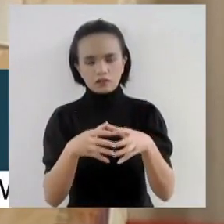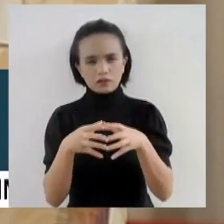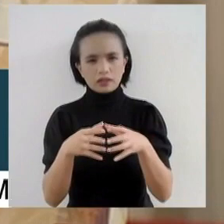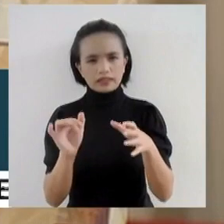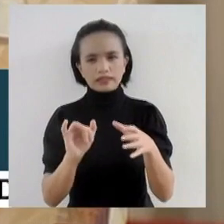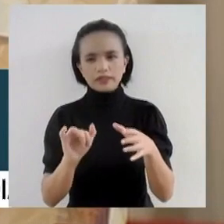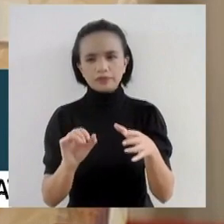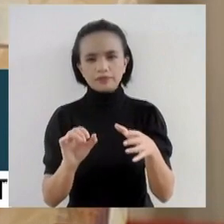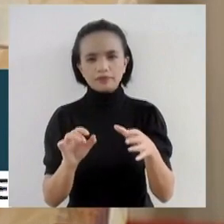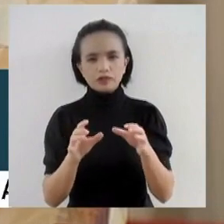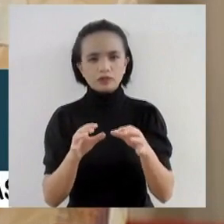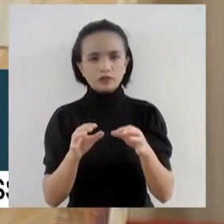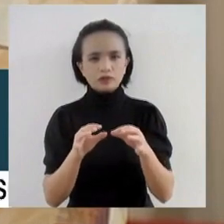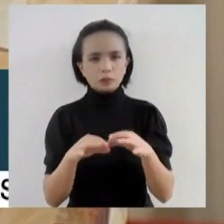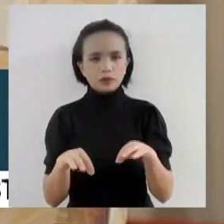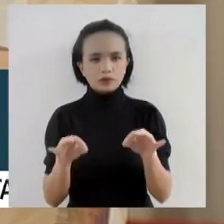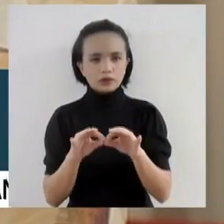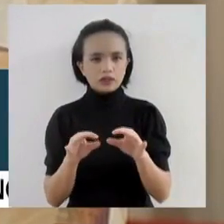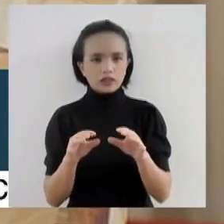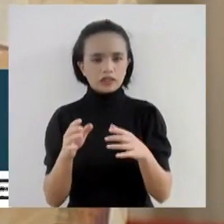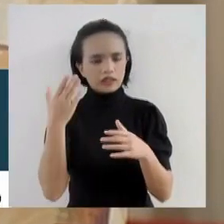yet, but we already know